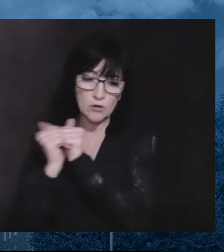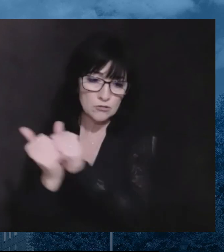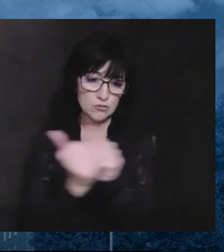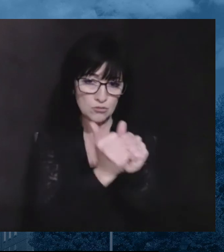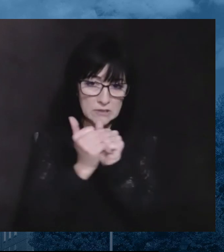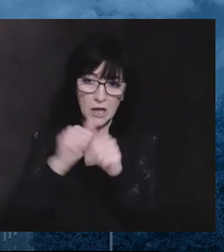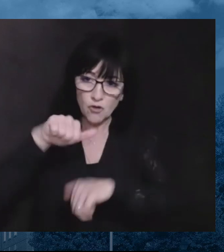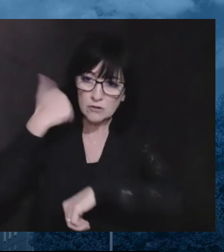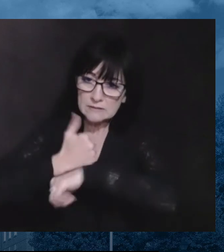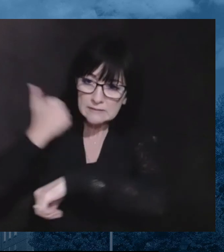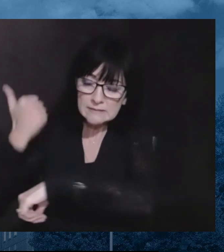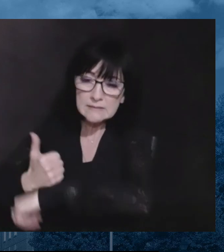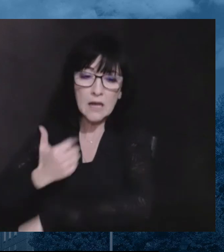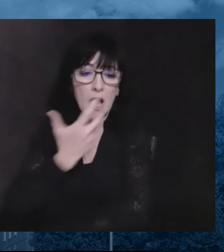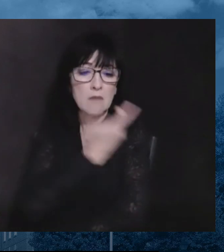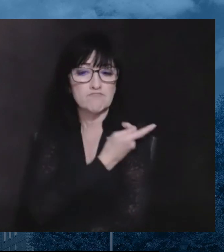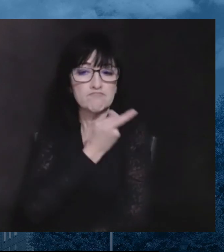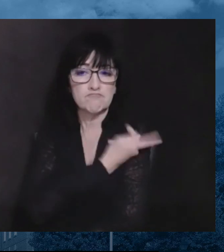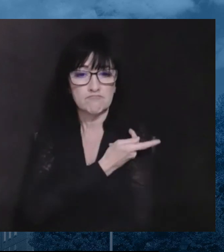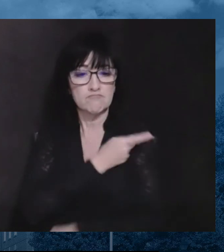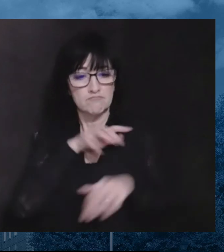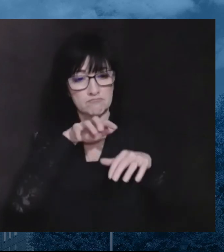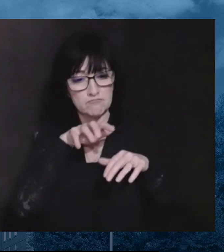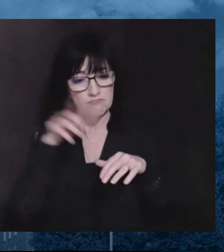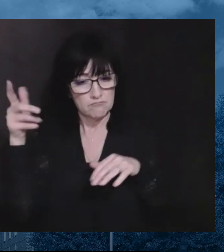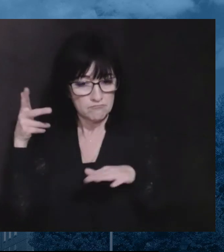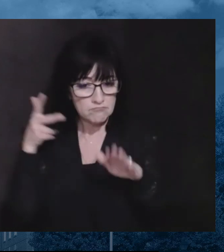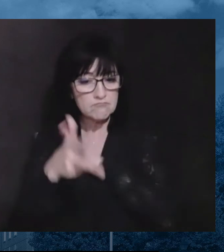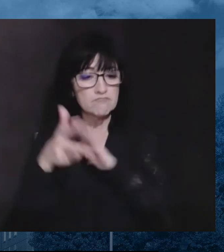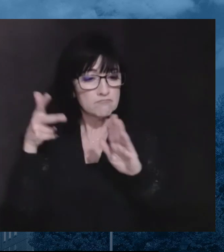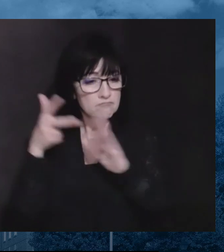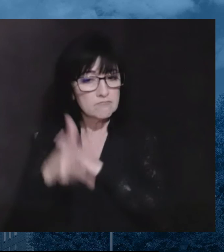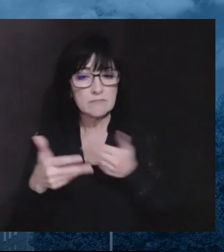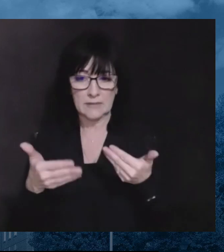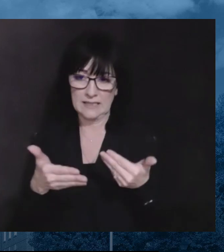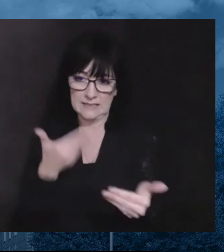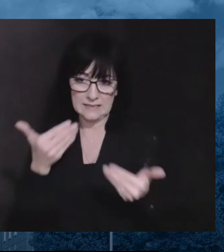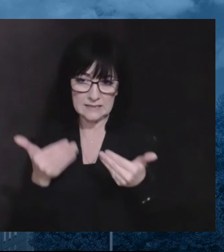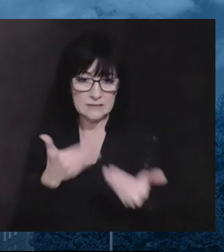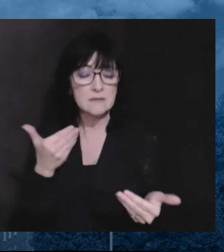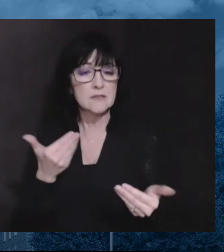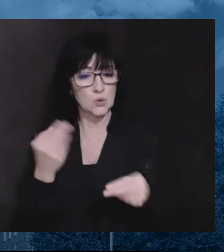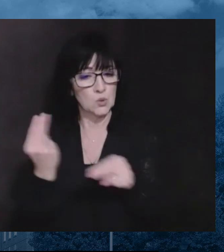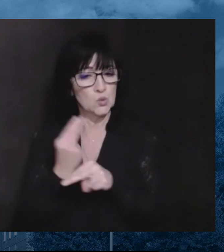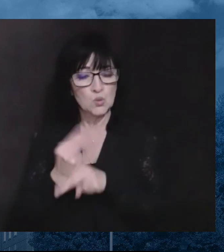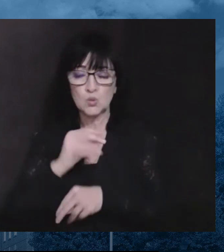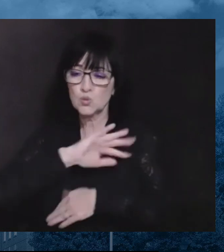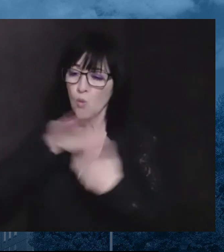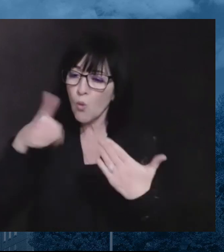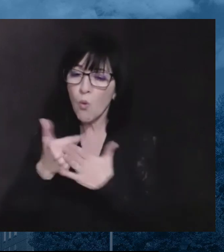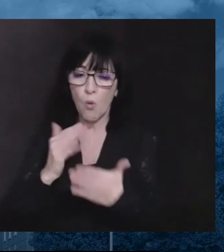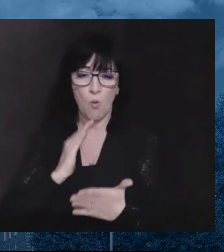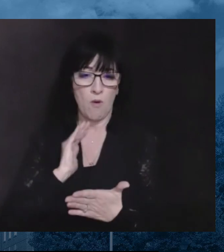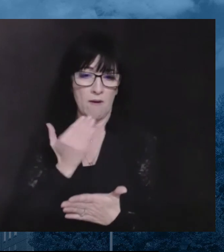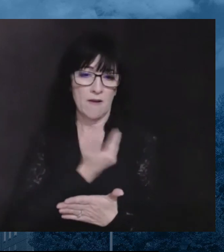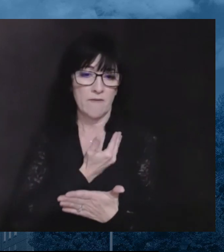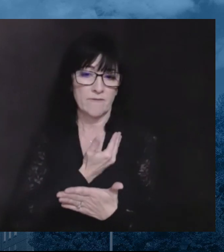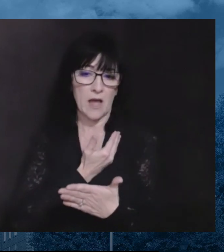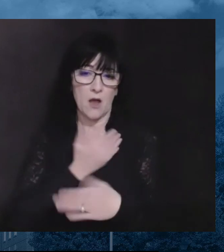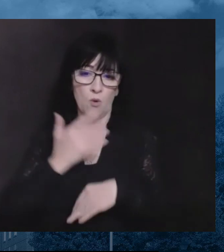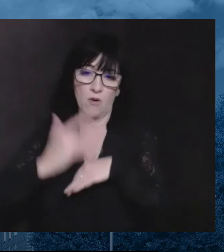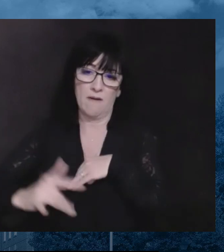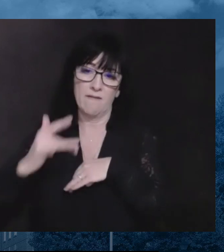mass vaccination sites to be able to use available resources. I suspect at some point we